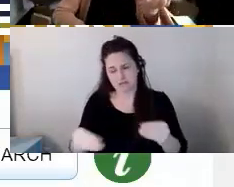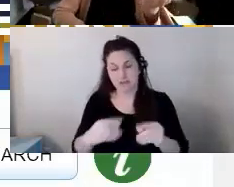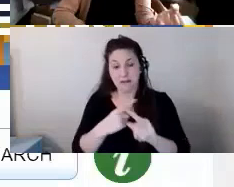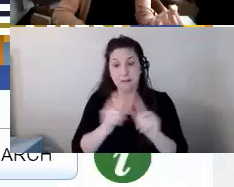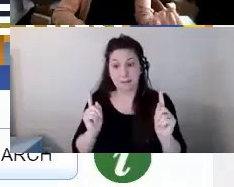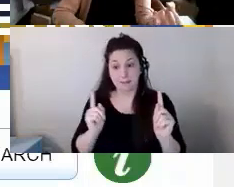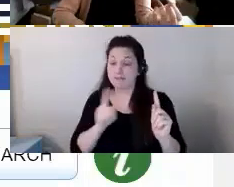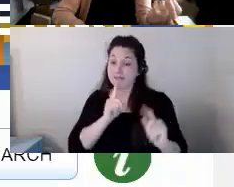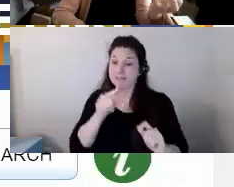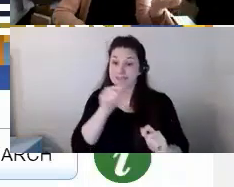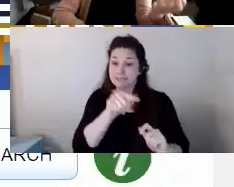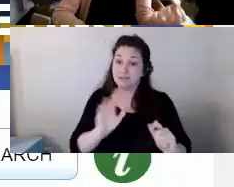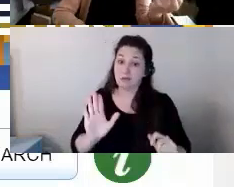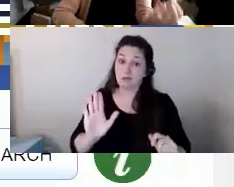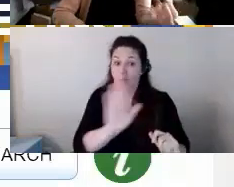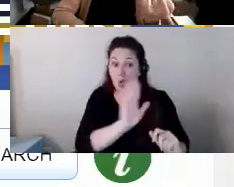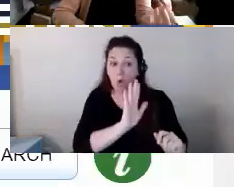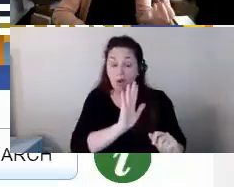your